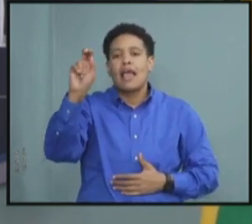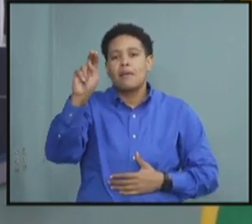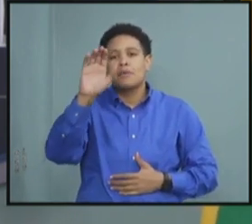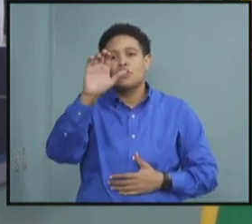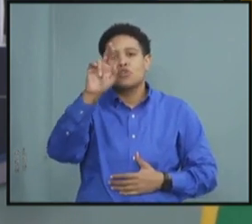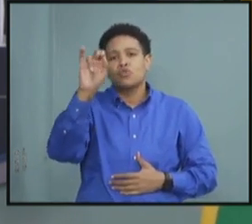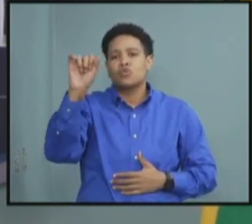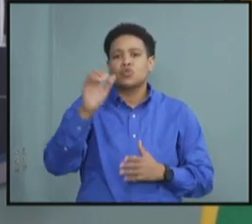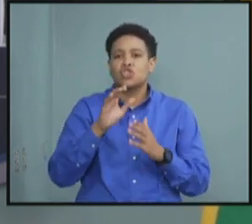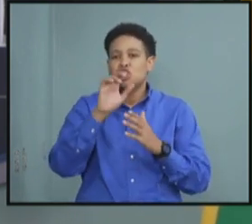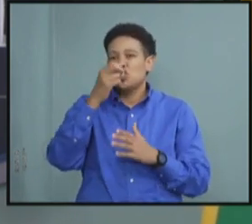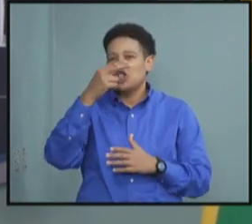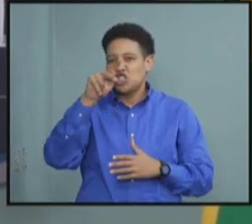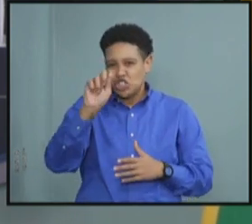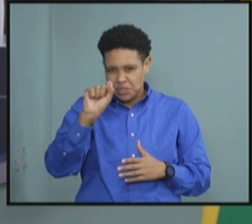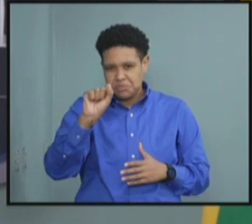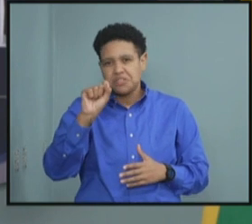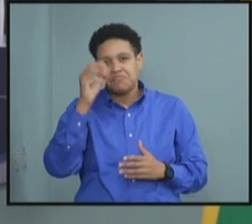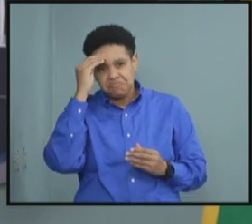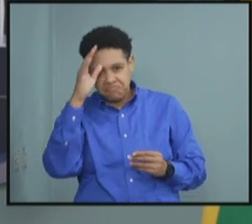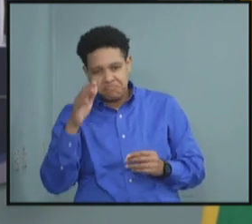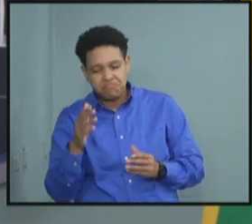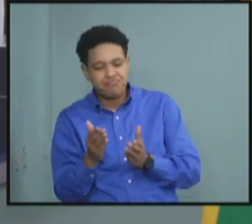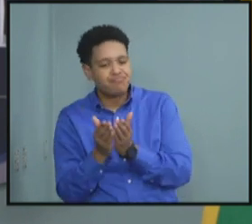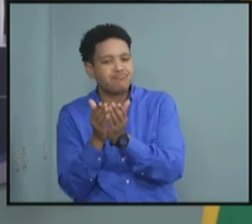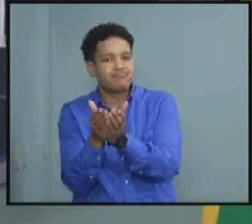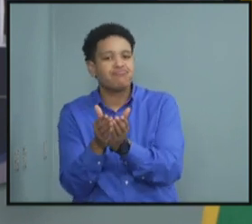cruise ships, and